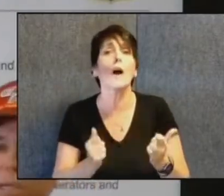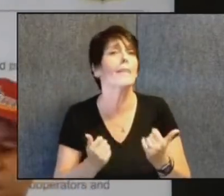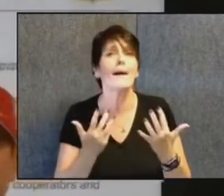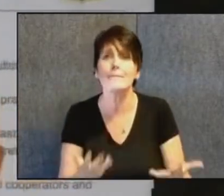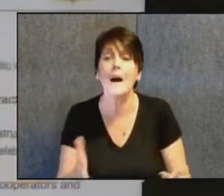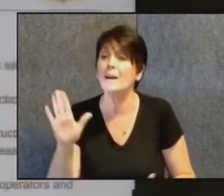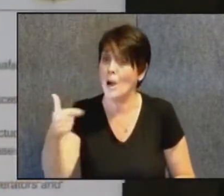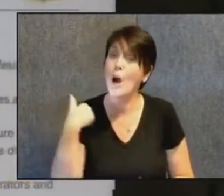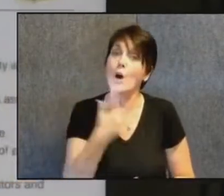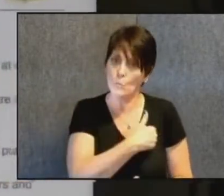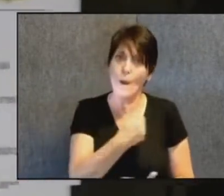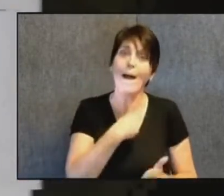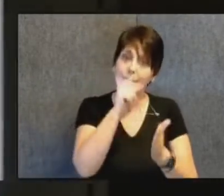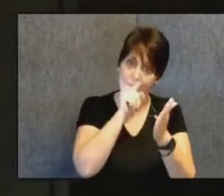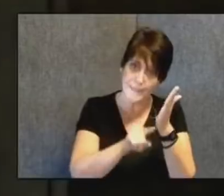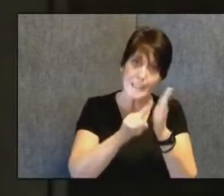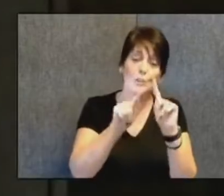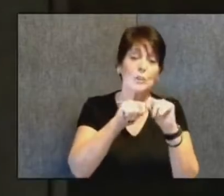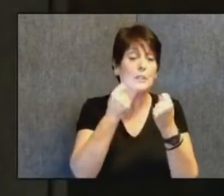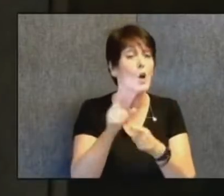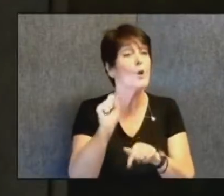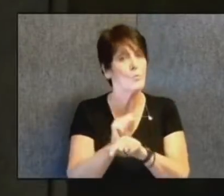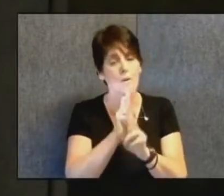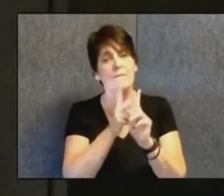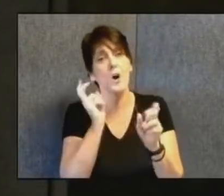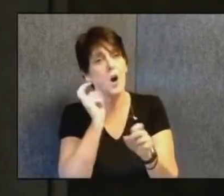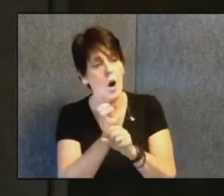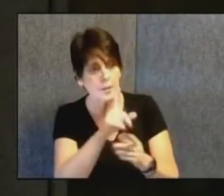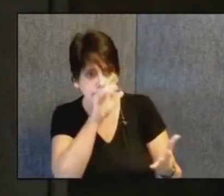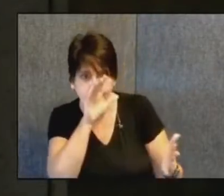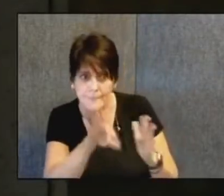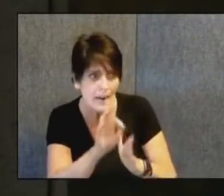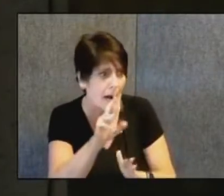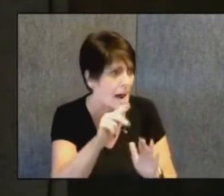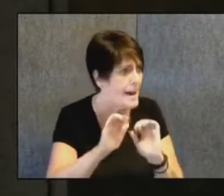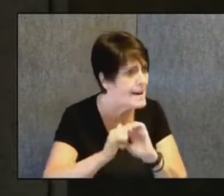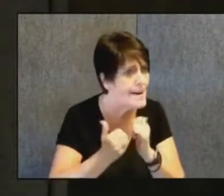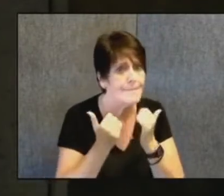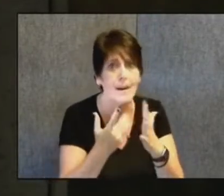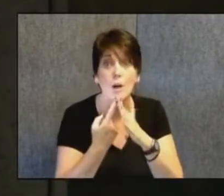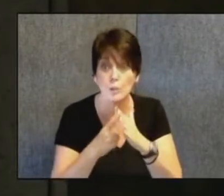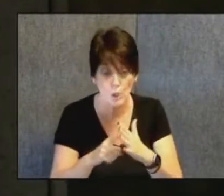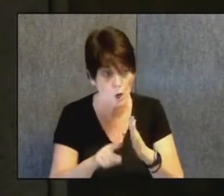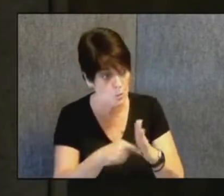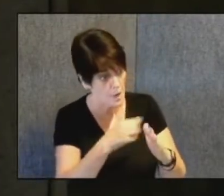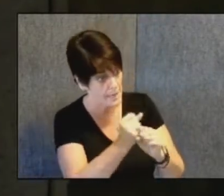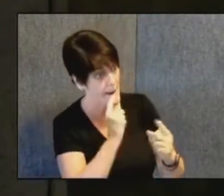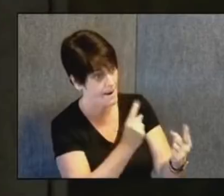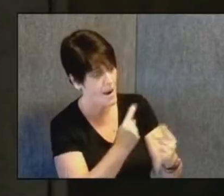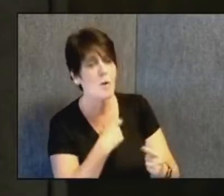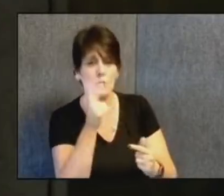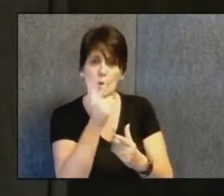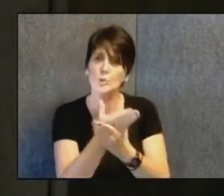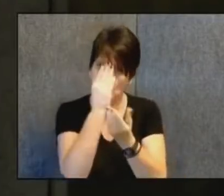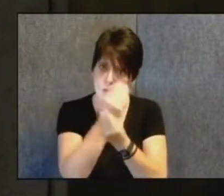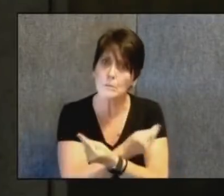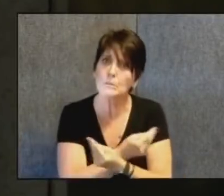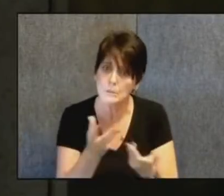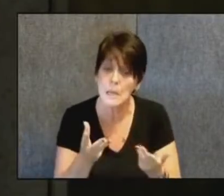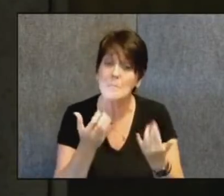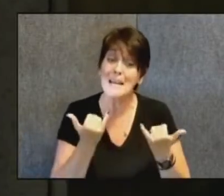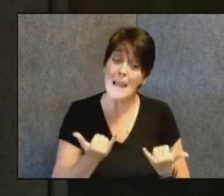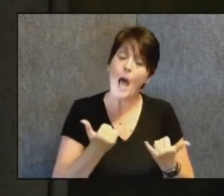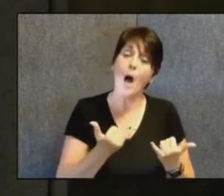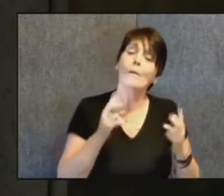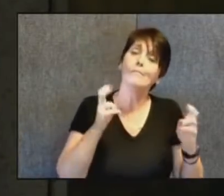an investigation team on this, and they're working diligently to find out how this started. And once we have that answer, we'll definitely share that. So it's still under investigation at this